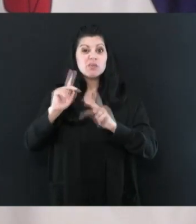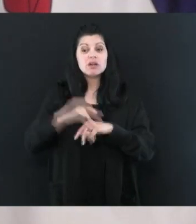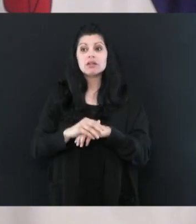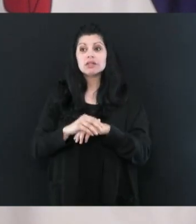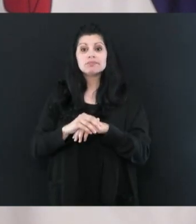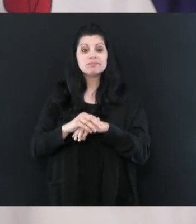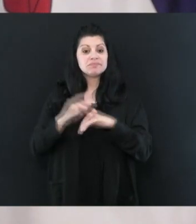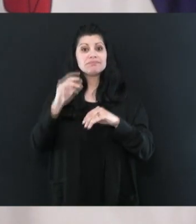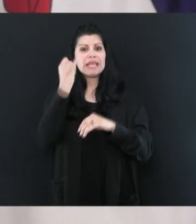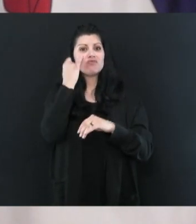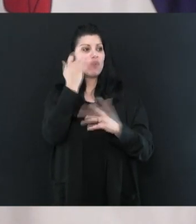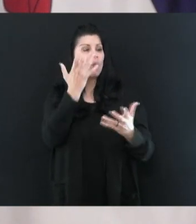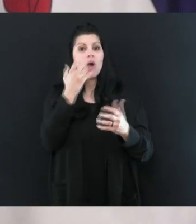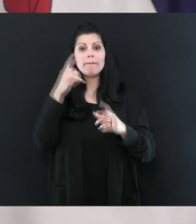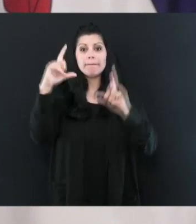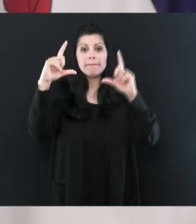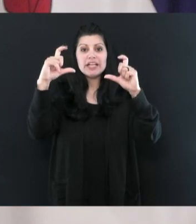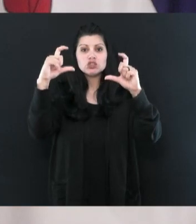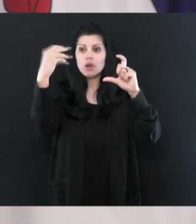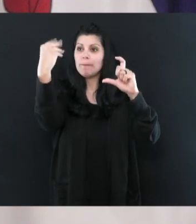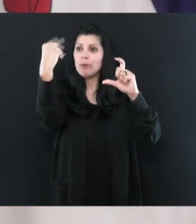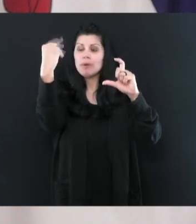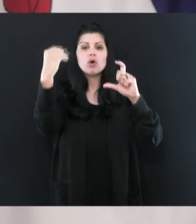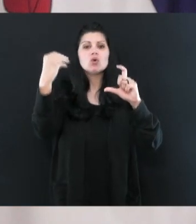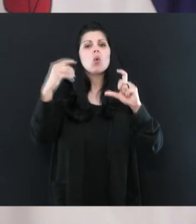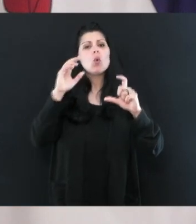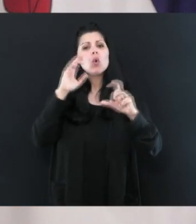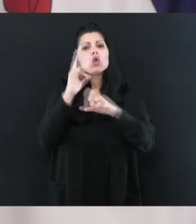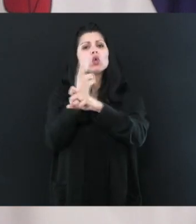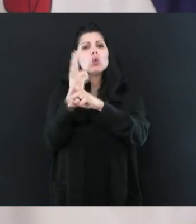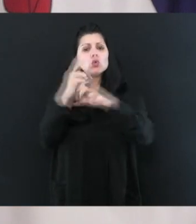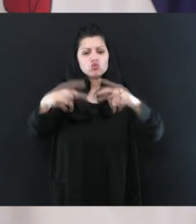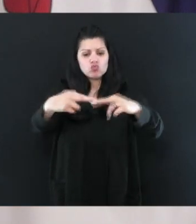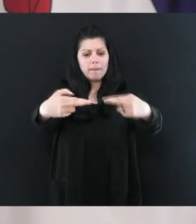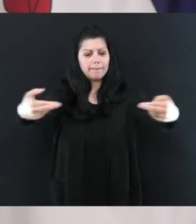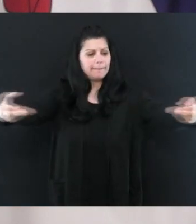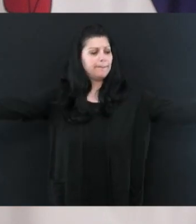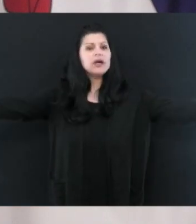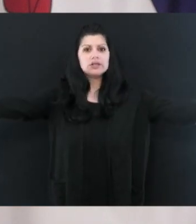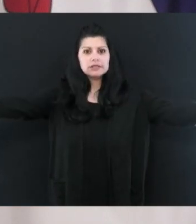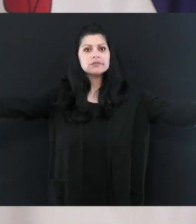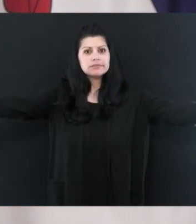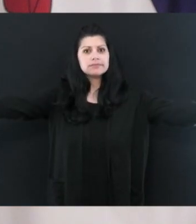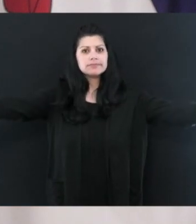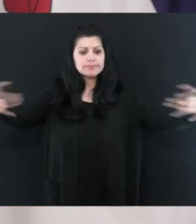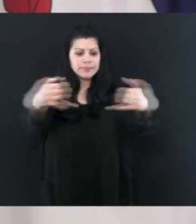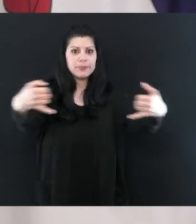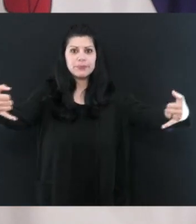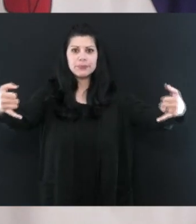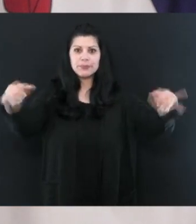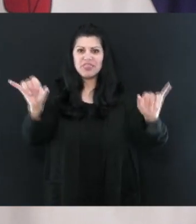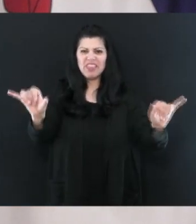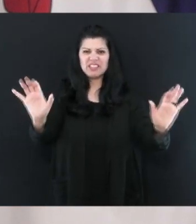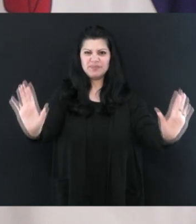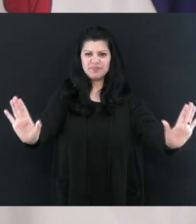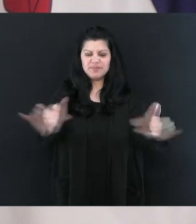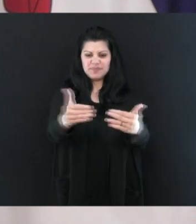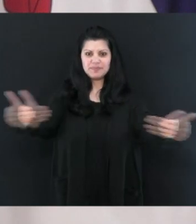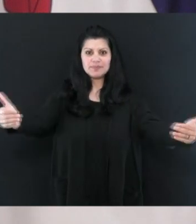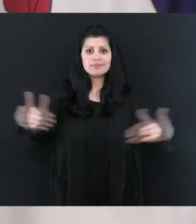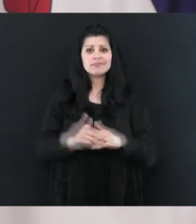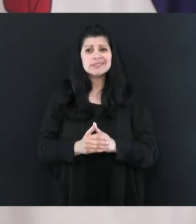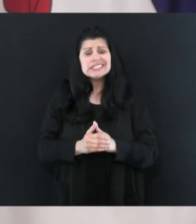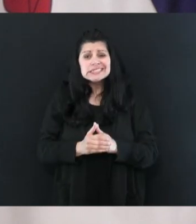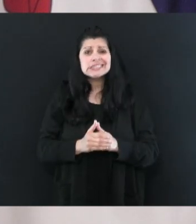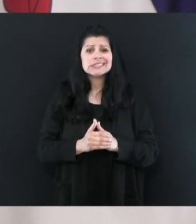an area, and it's just it's a crying shame, from the standpoint of what we've